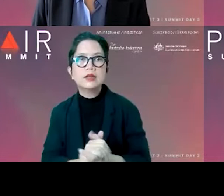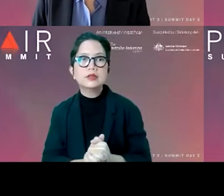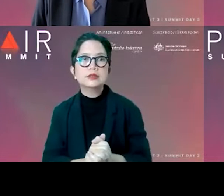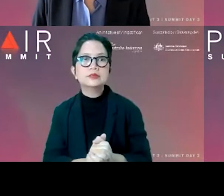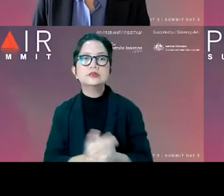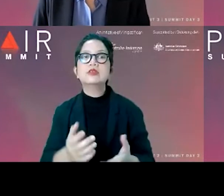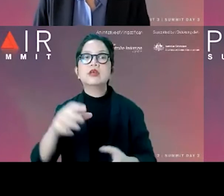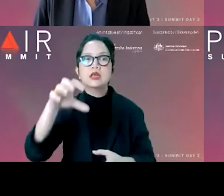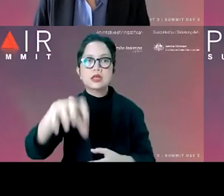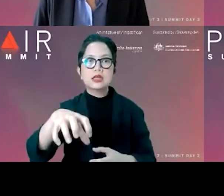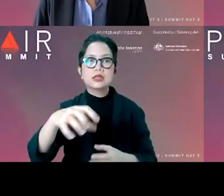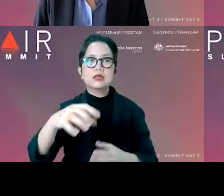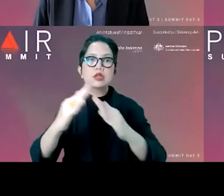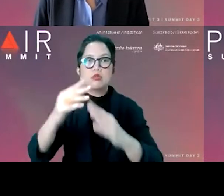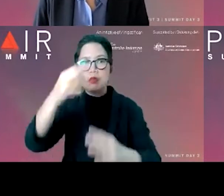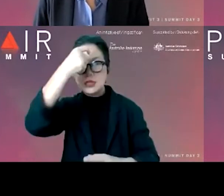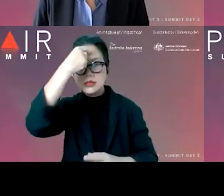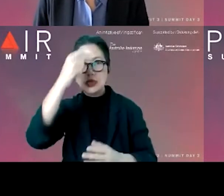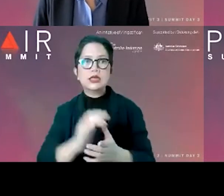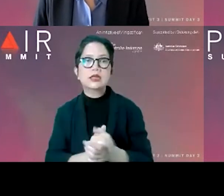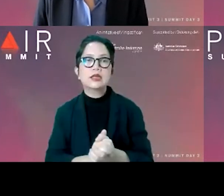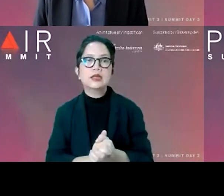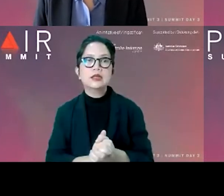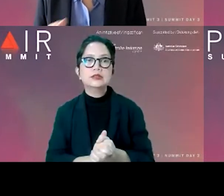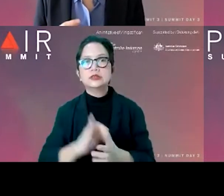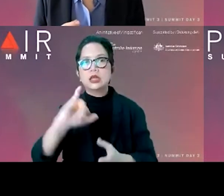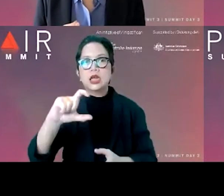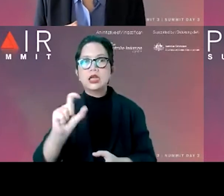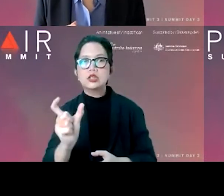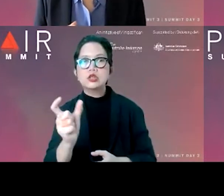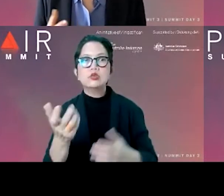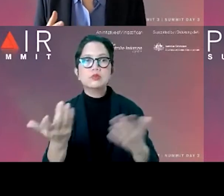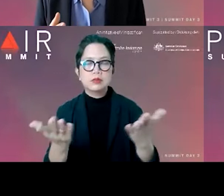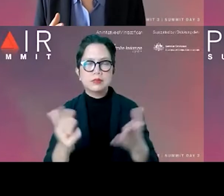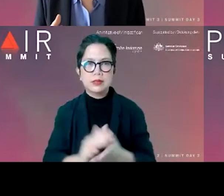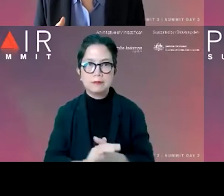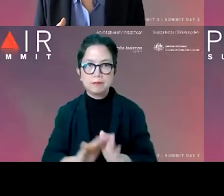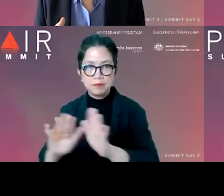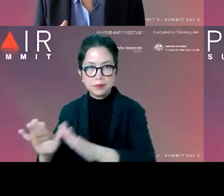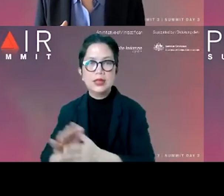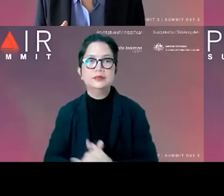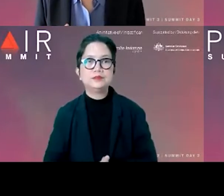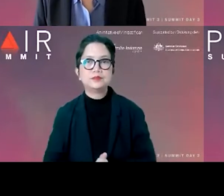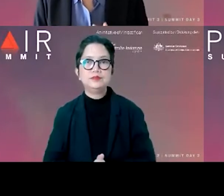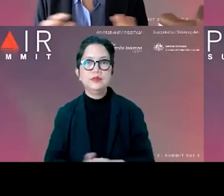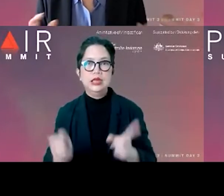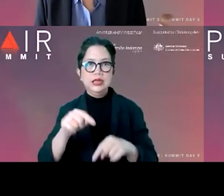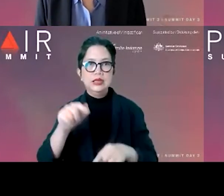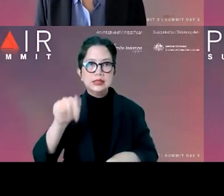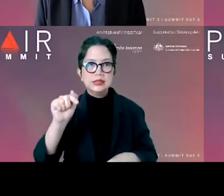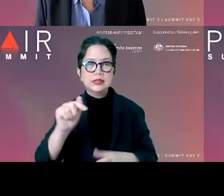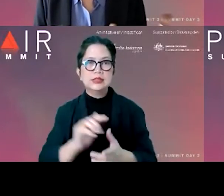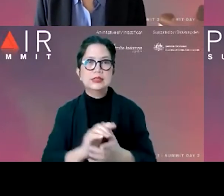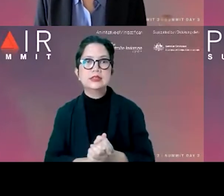million rupiah. Now, I'm thinking customer demand, that's a function of GDP in a single economic sector. So we're looking